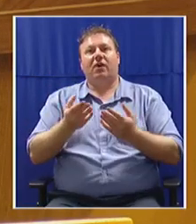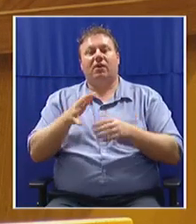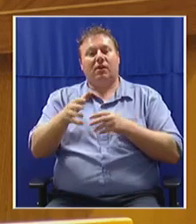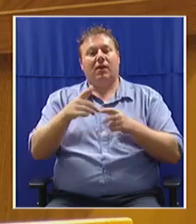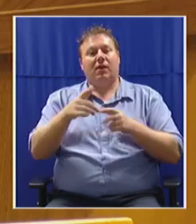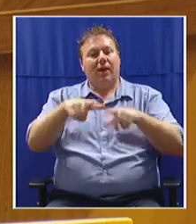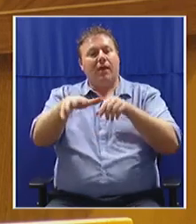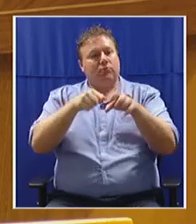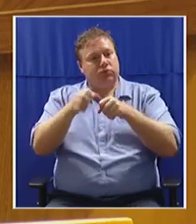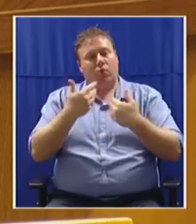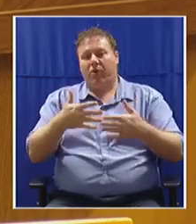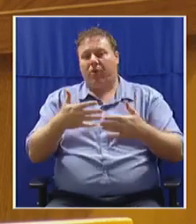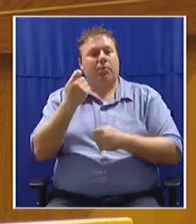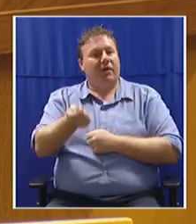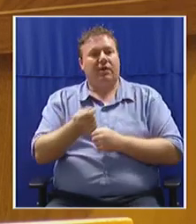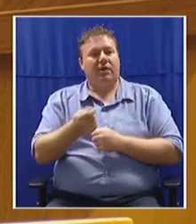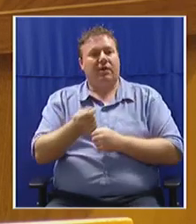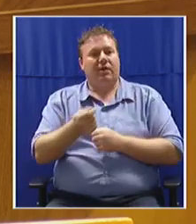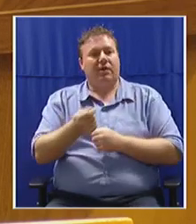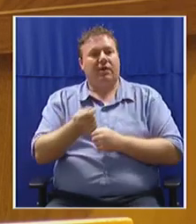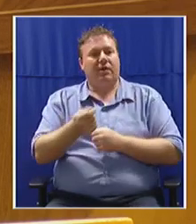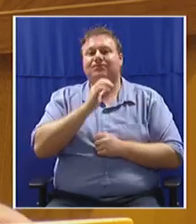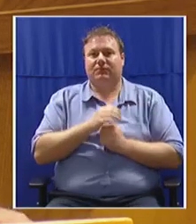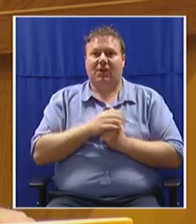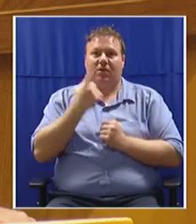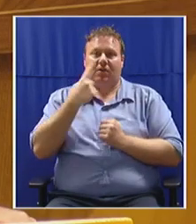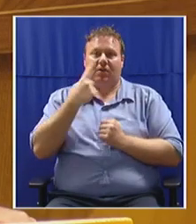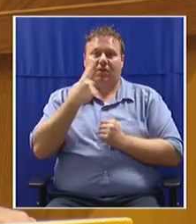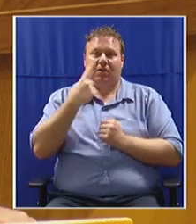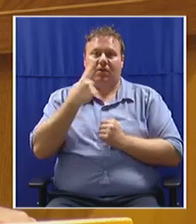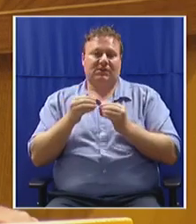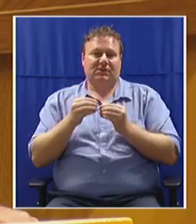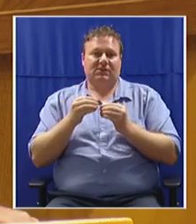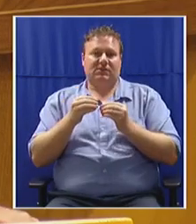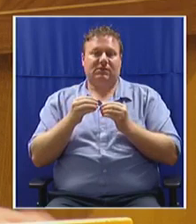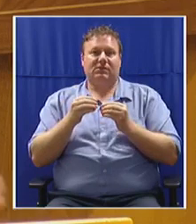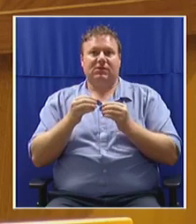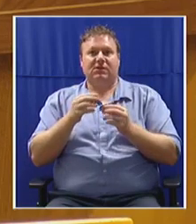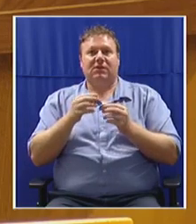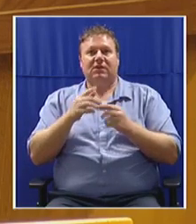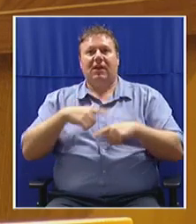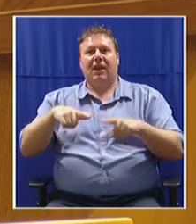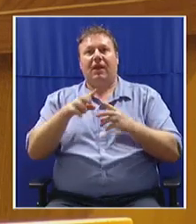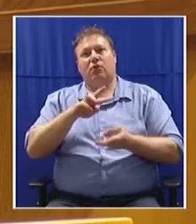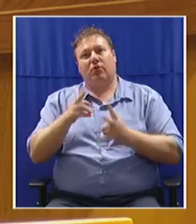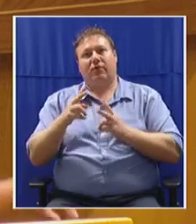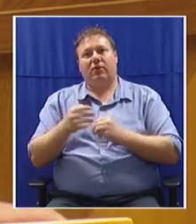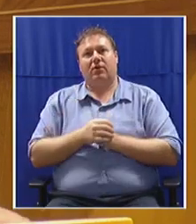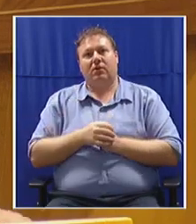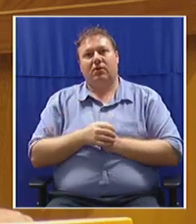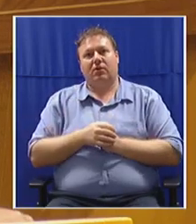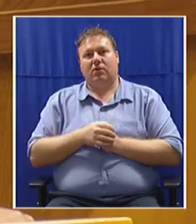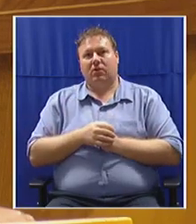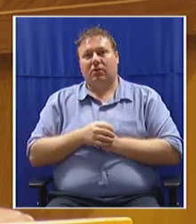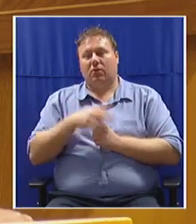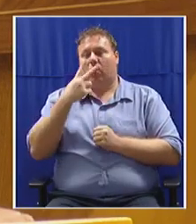in the Constitution would be insufficient to address the failures of land reform. He referred to the Motlanthe high-level